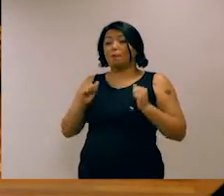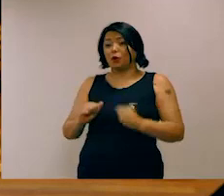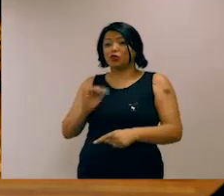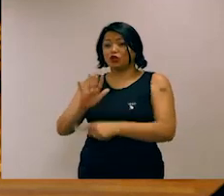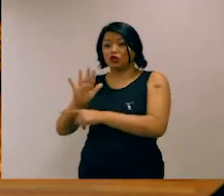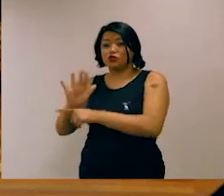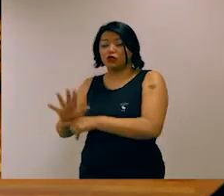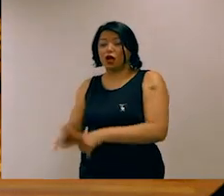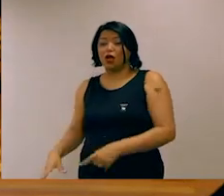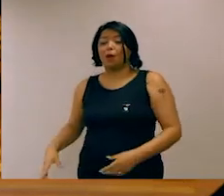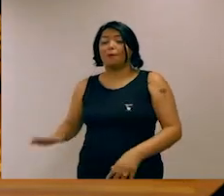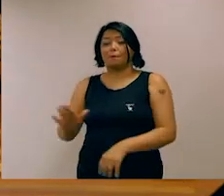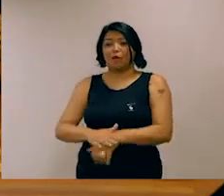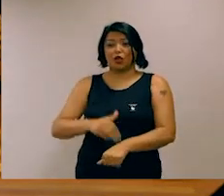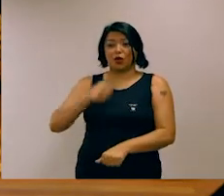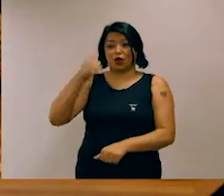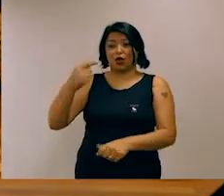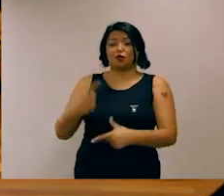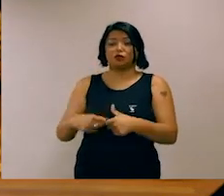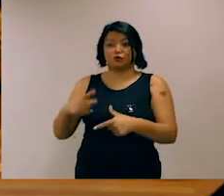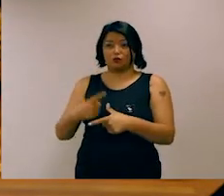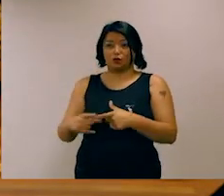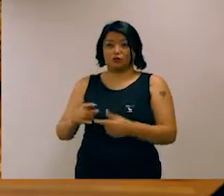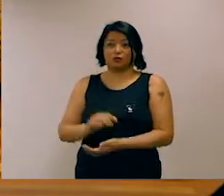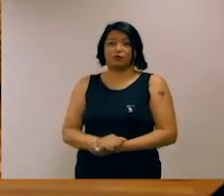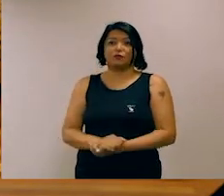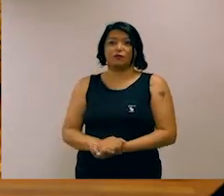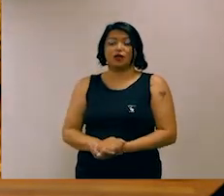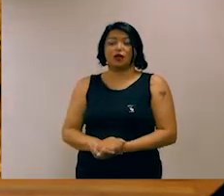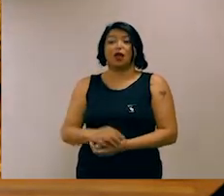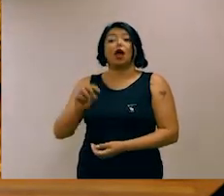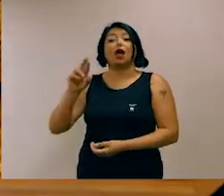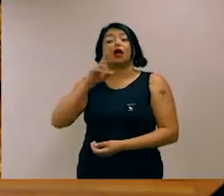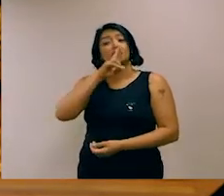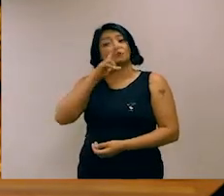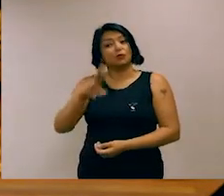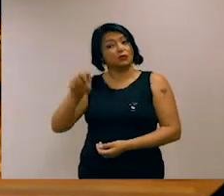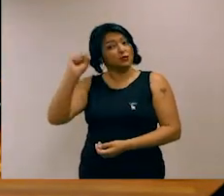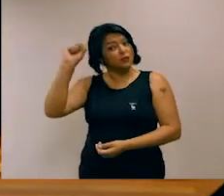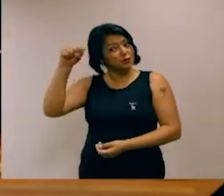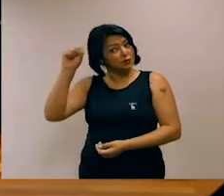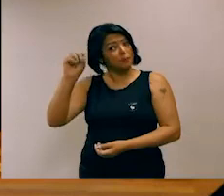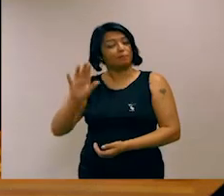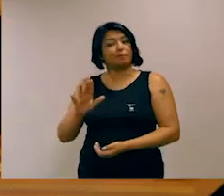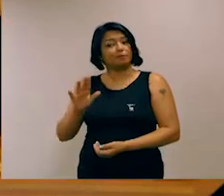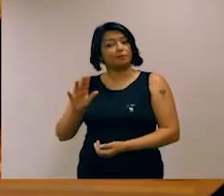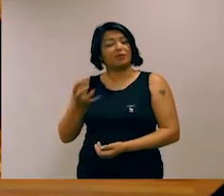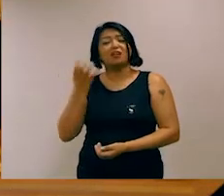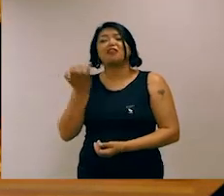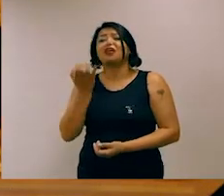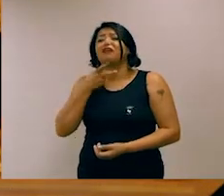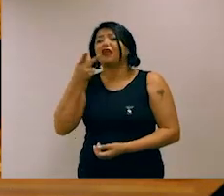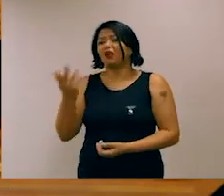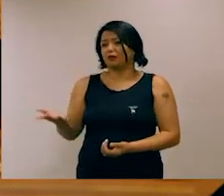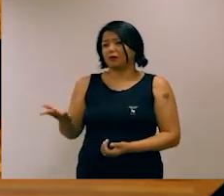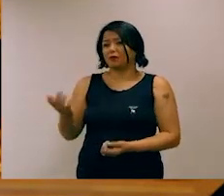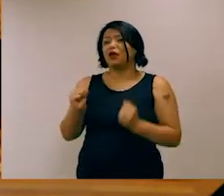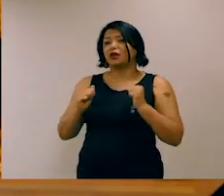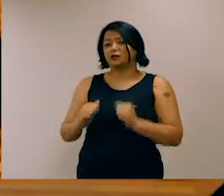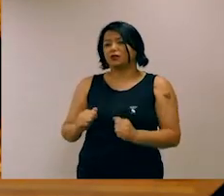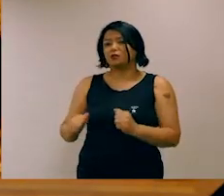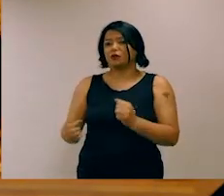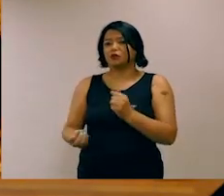So what he means by that, I guess that it can create some discrimination you just use models.